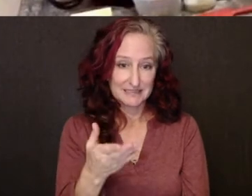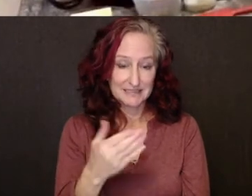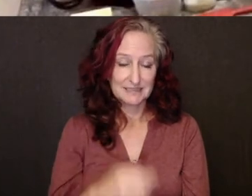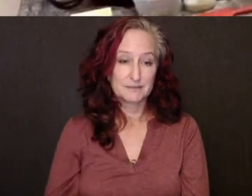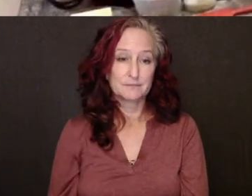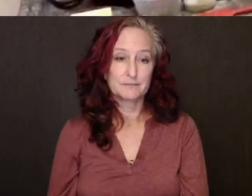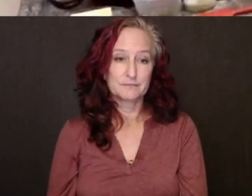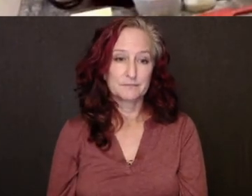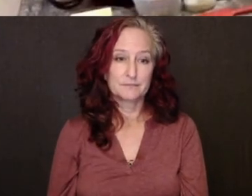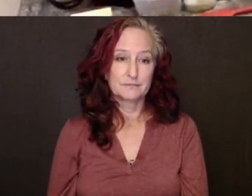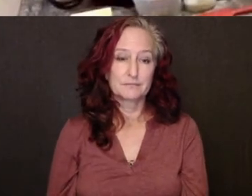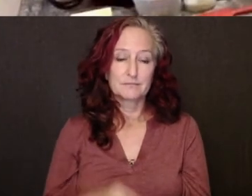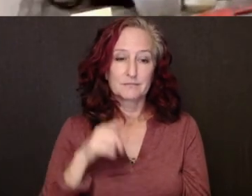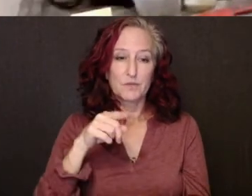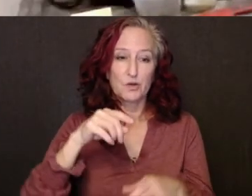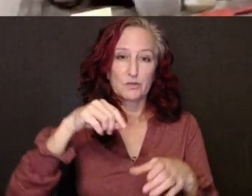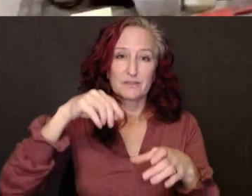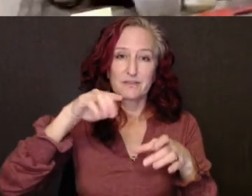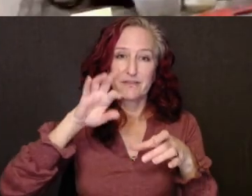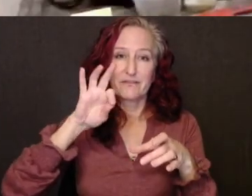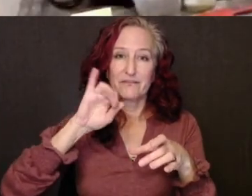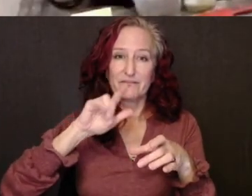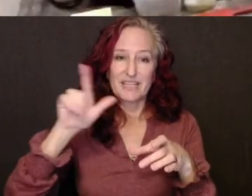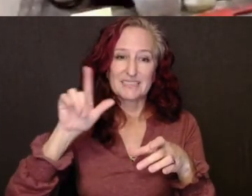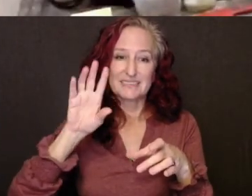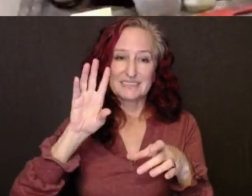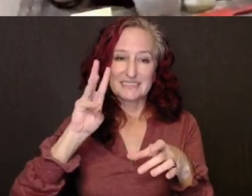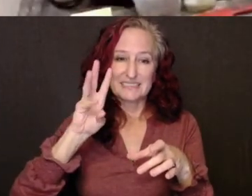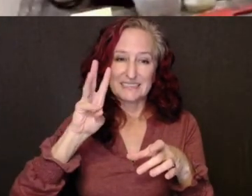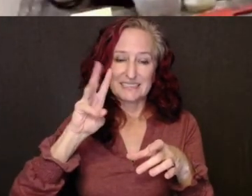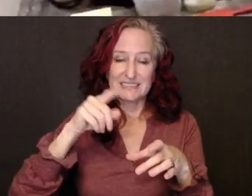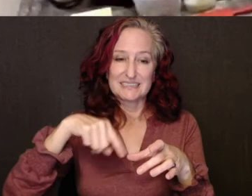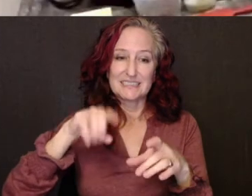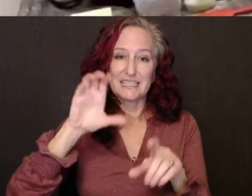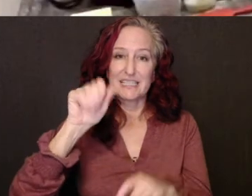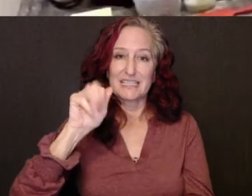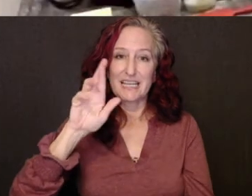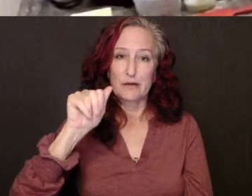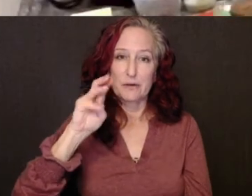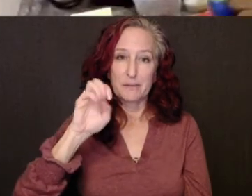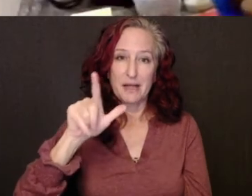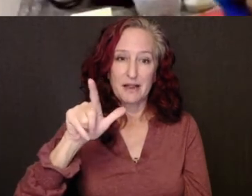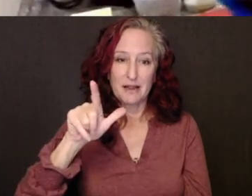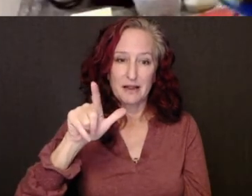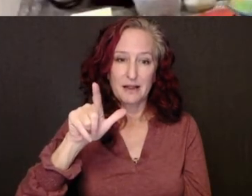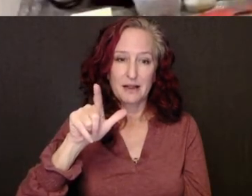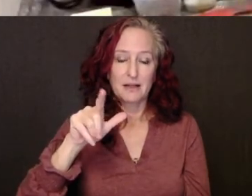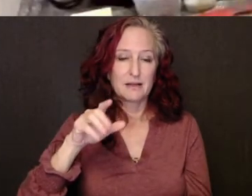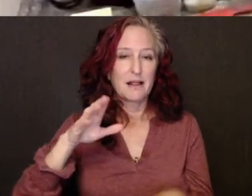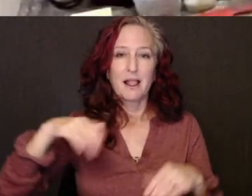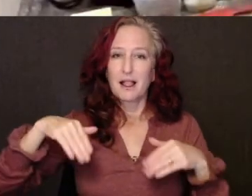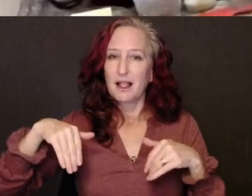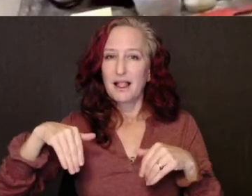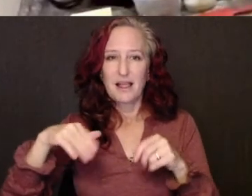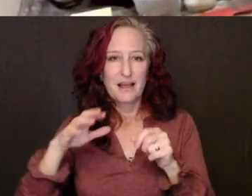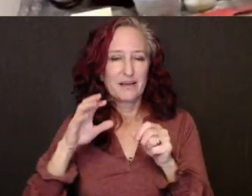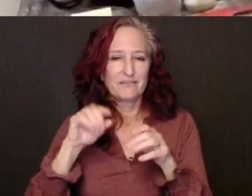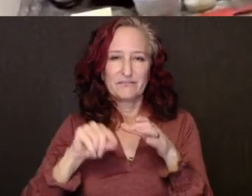And so you will also you'll get the frosting recipe with the